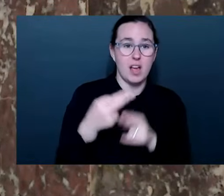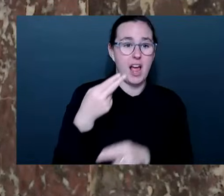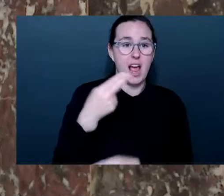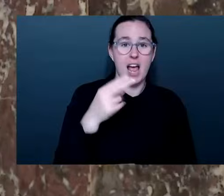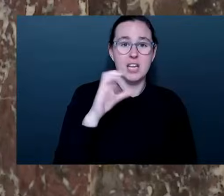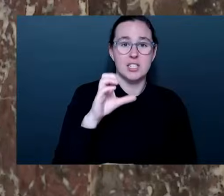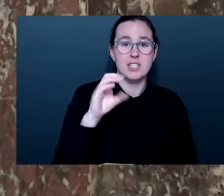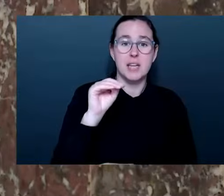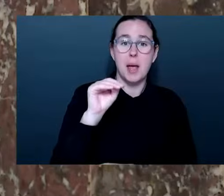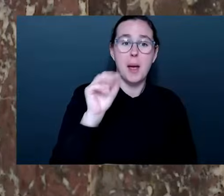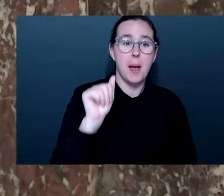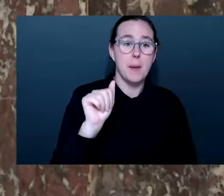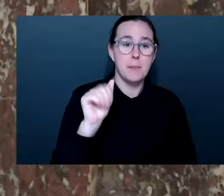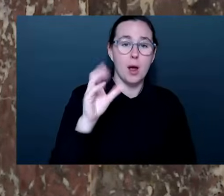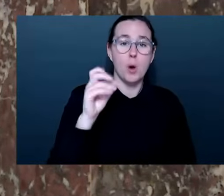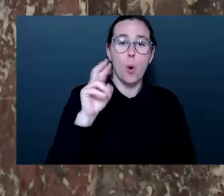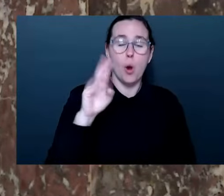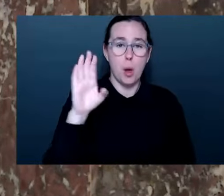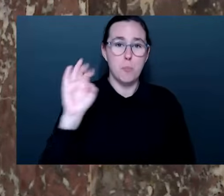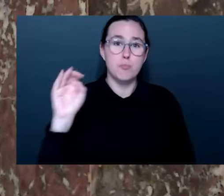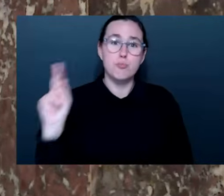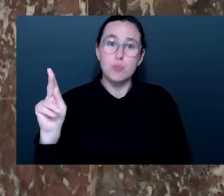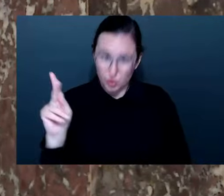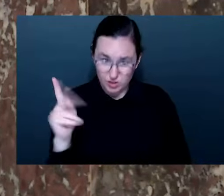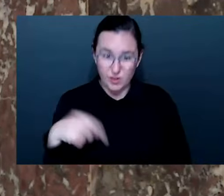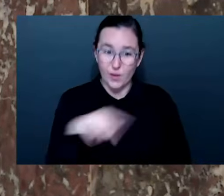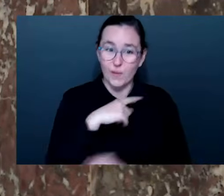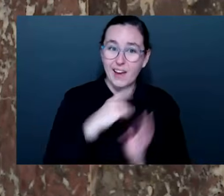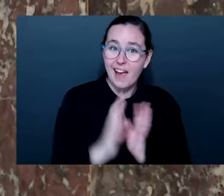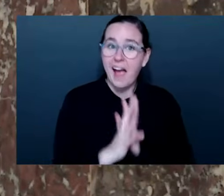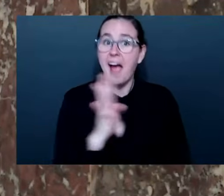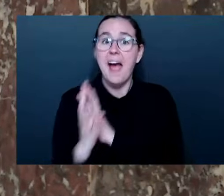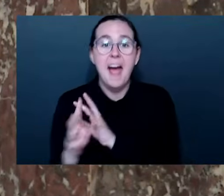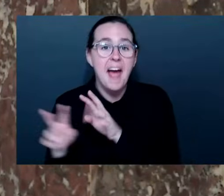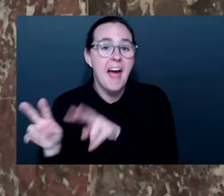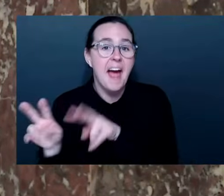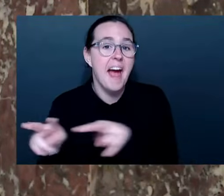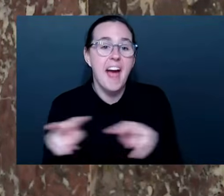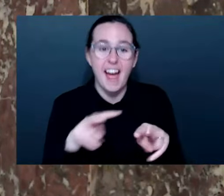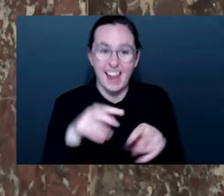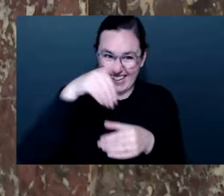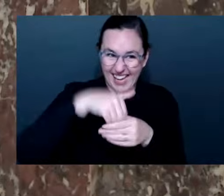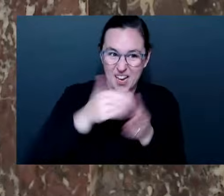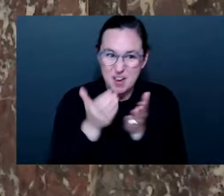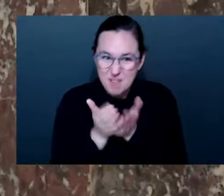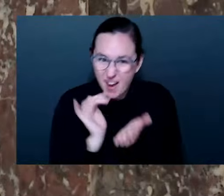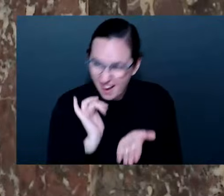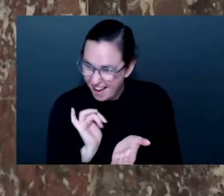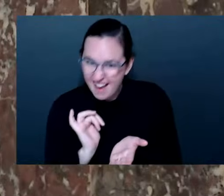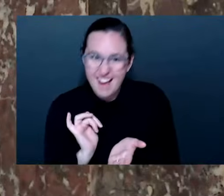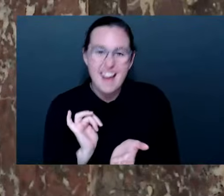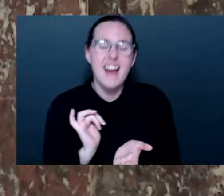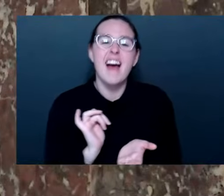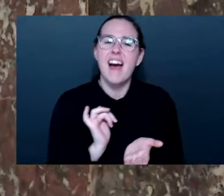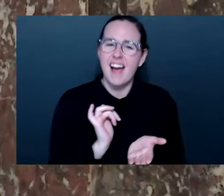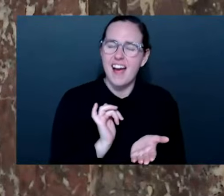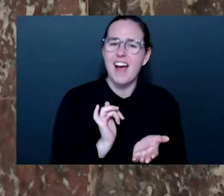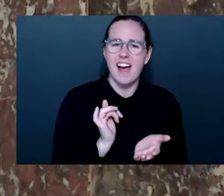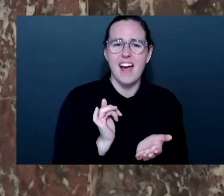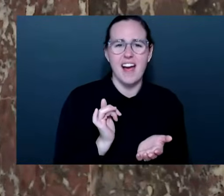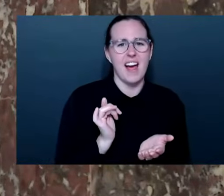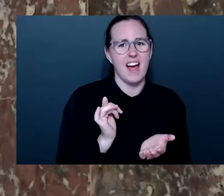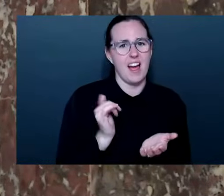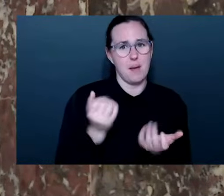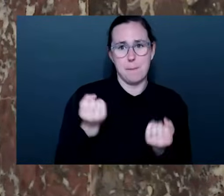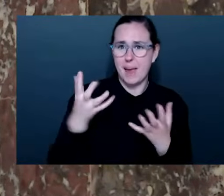dedication and daily sacrifices made by the men and women of our Canadian Armed Forces. Their services allow us to come into this house every day,